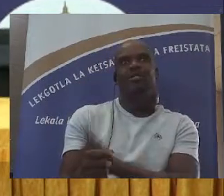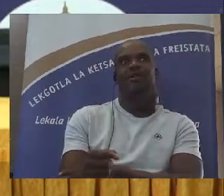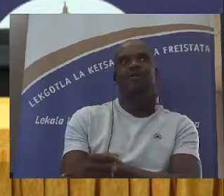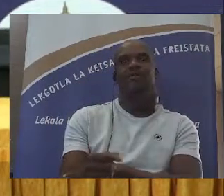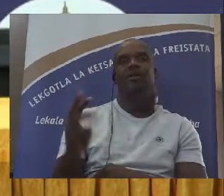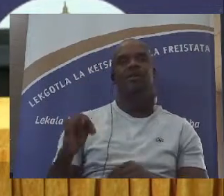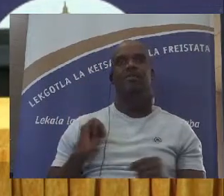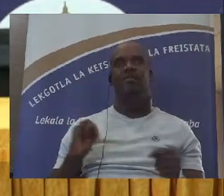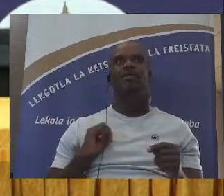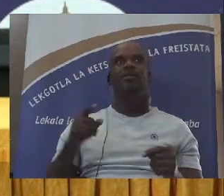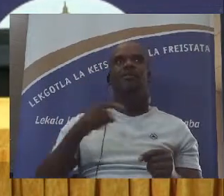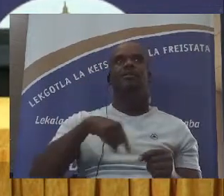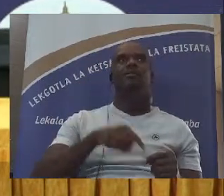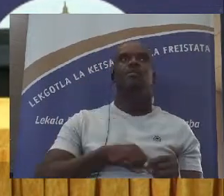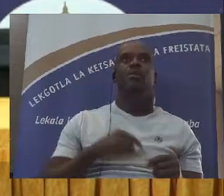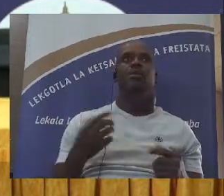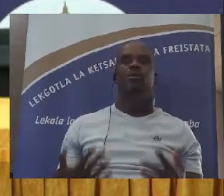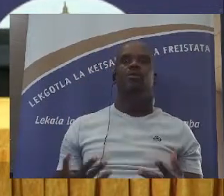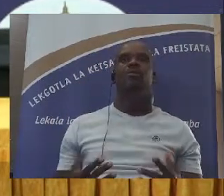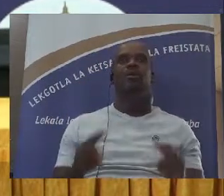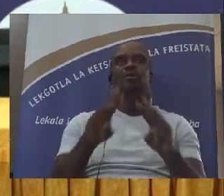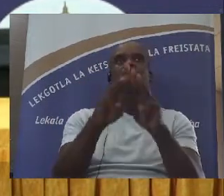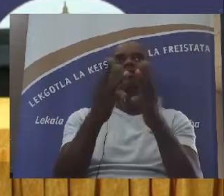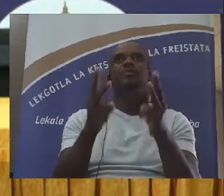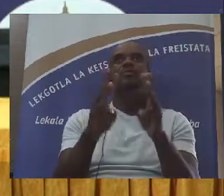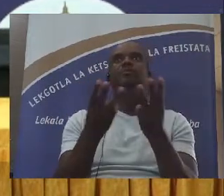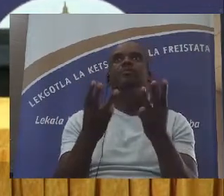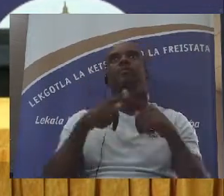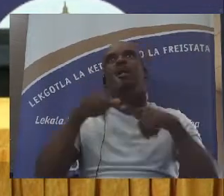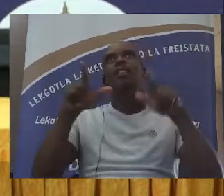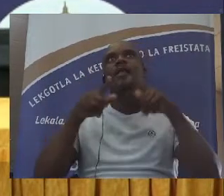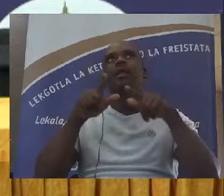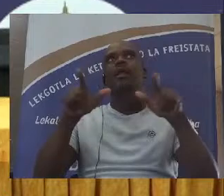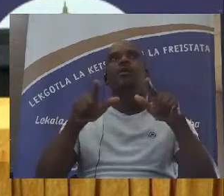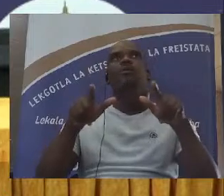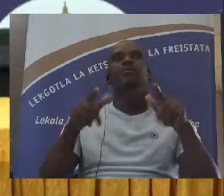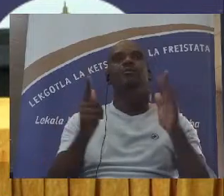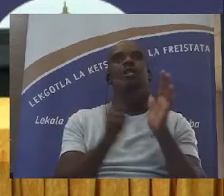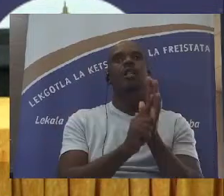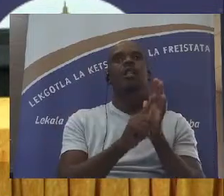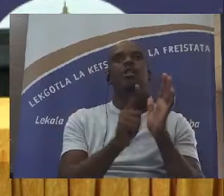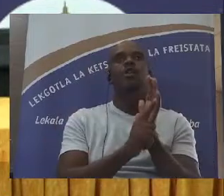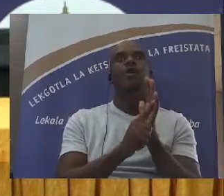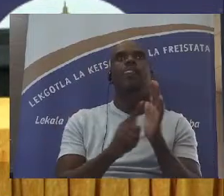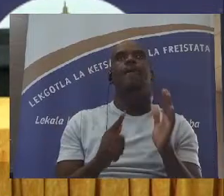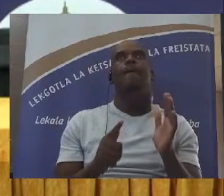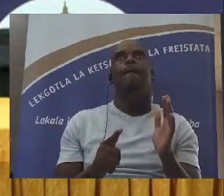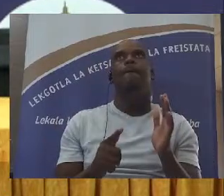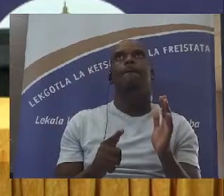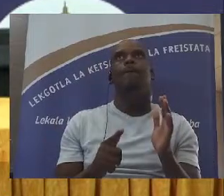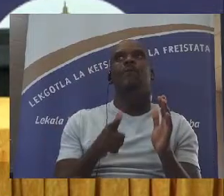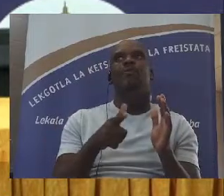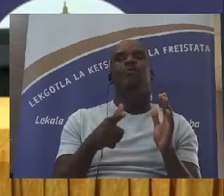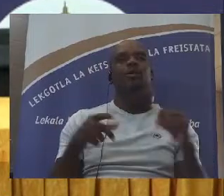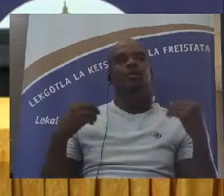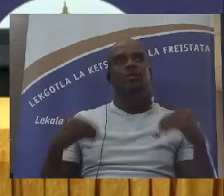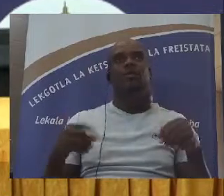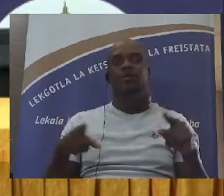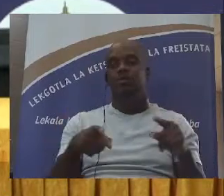the National Integrated Strategy for Small Enterprise Development, NIST, early in this year, in